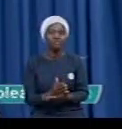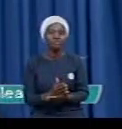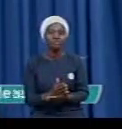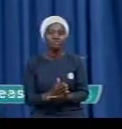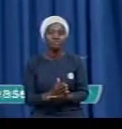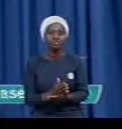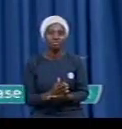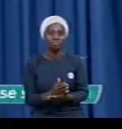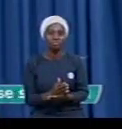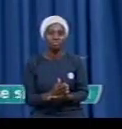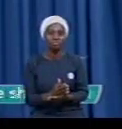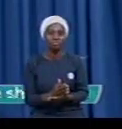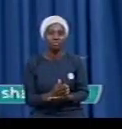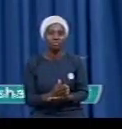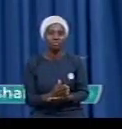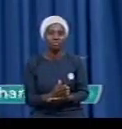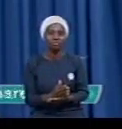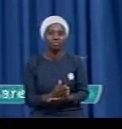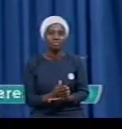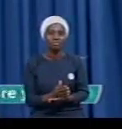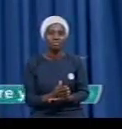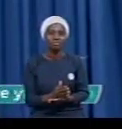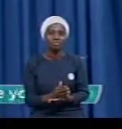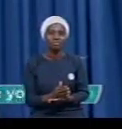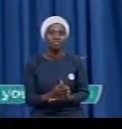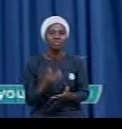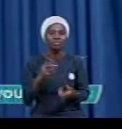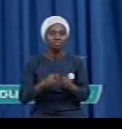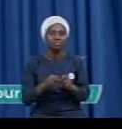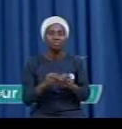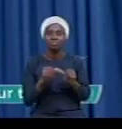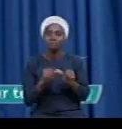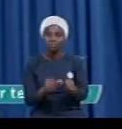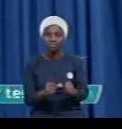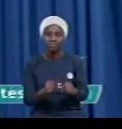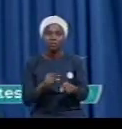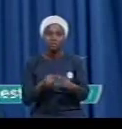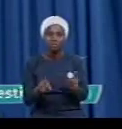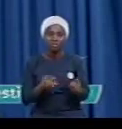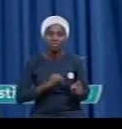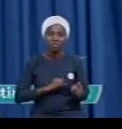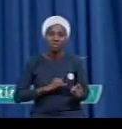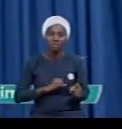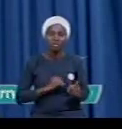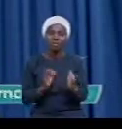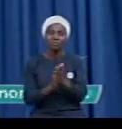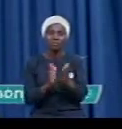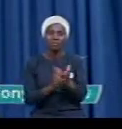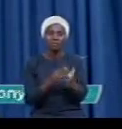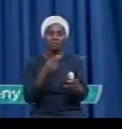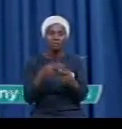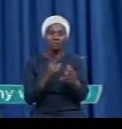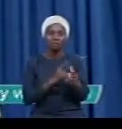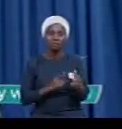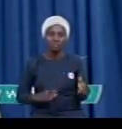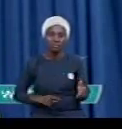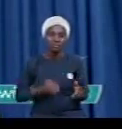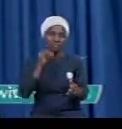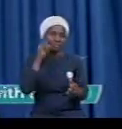won introduce si mi sibe aisan yi o lo sugbon mo gbe oruko olorun alaye galaliana e